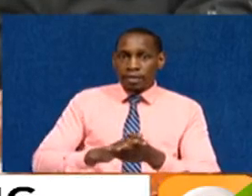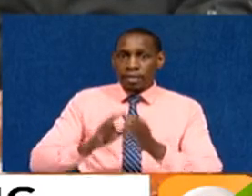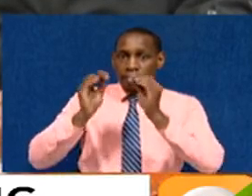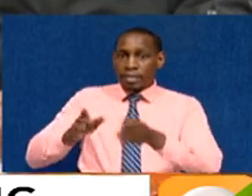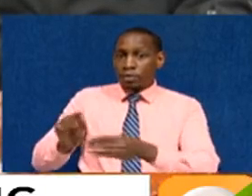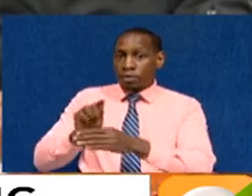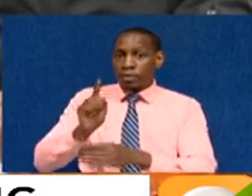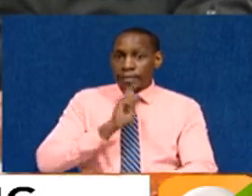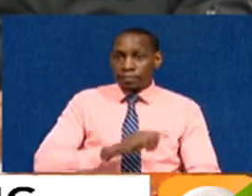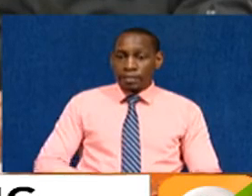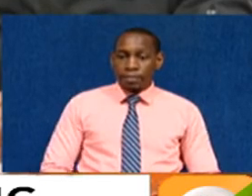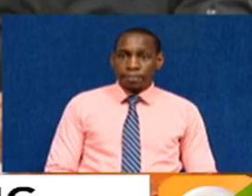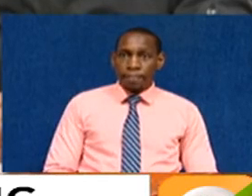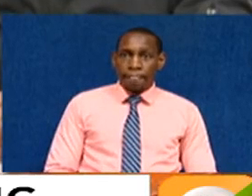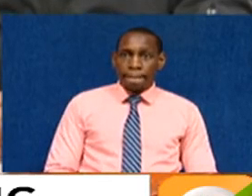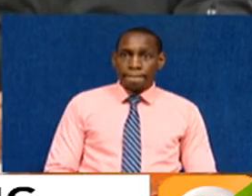trained.